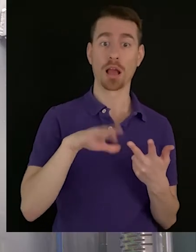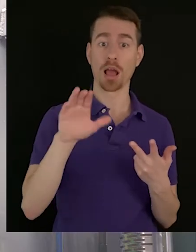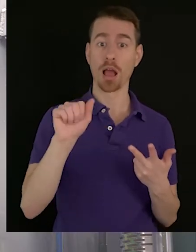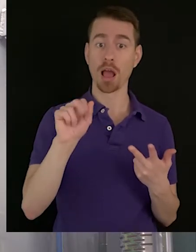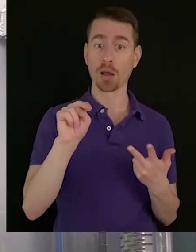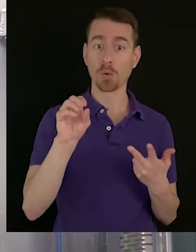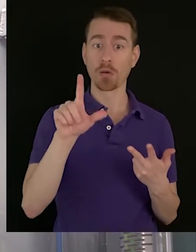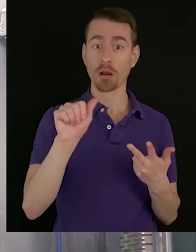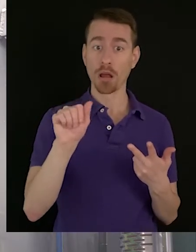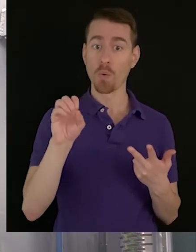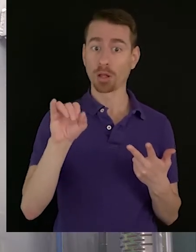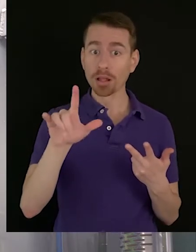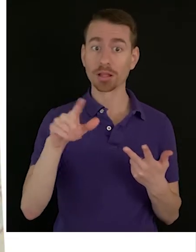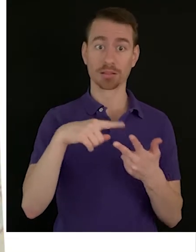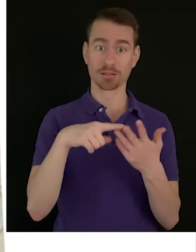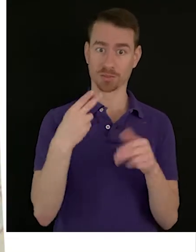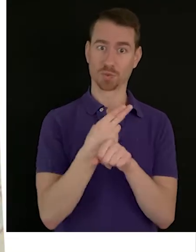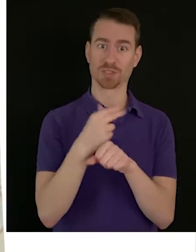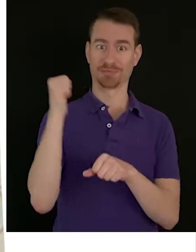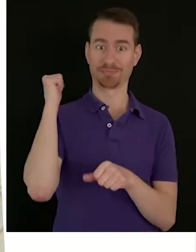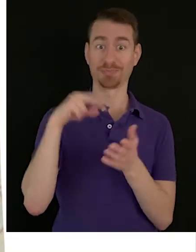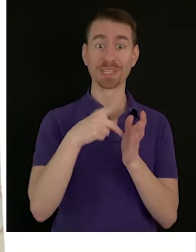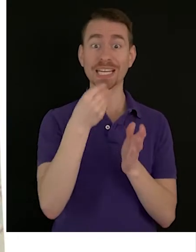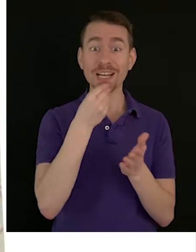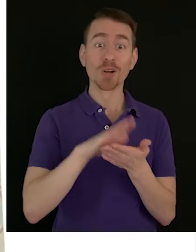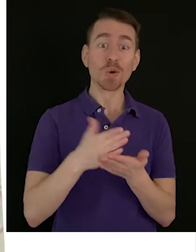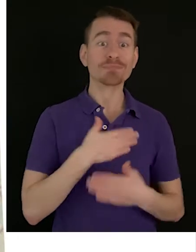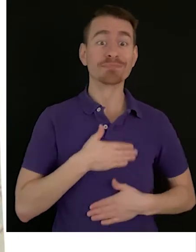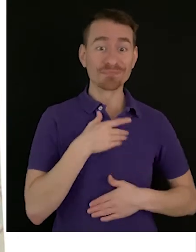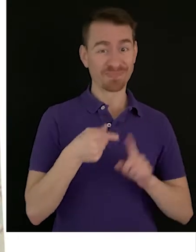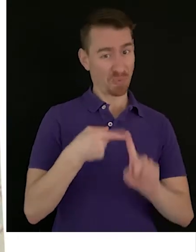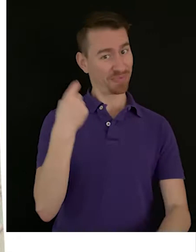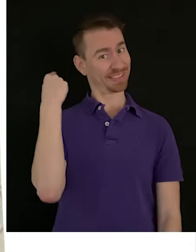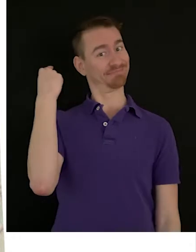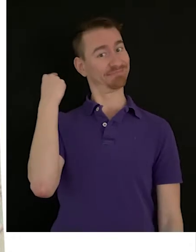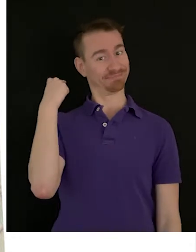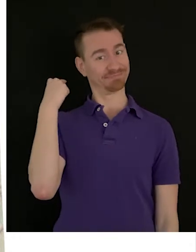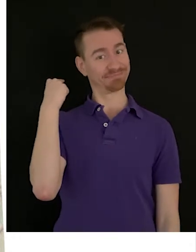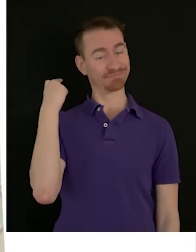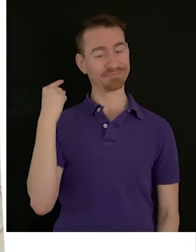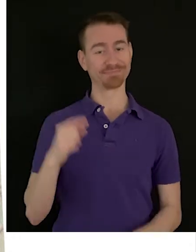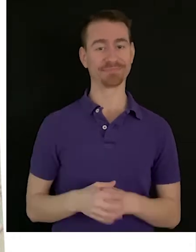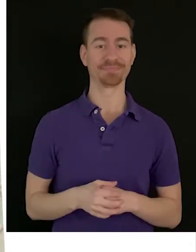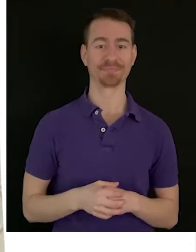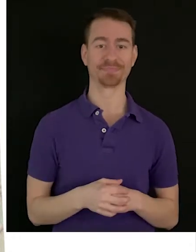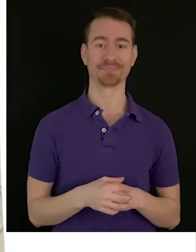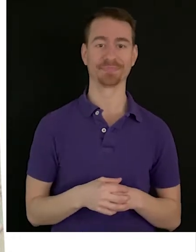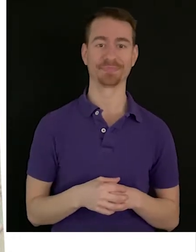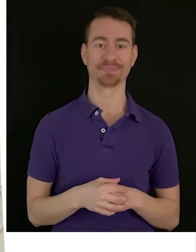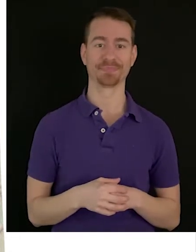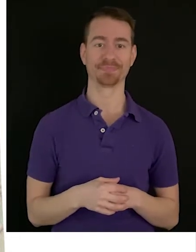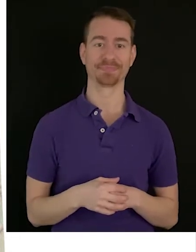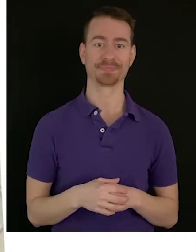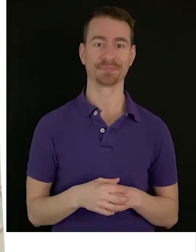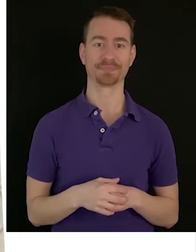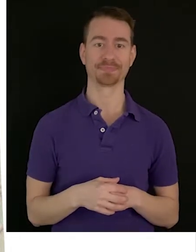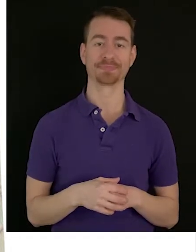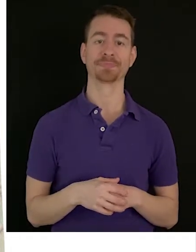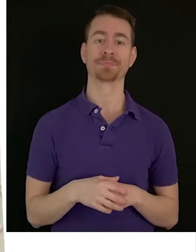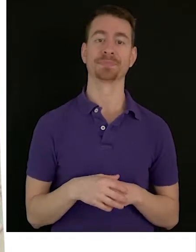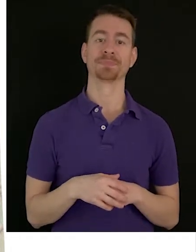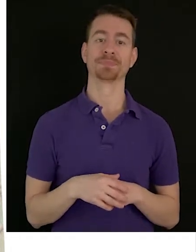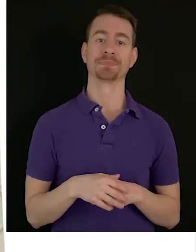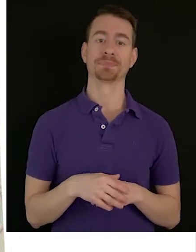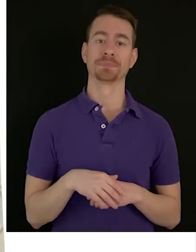biosolids is called Loop. This map shows Washington state with pins and locations where Loop is distributed. These pins are located